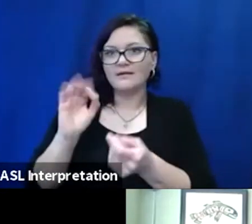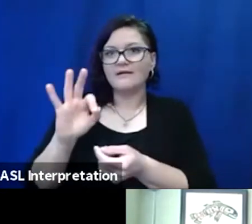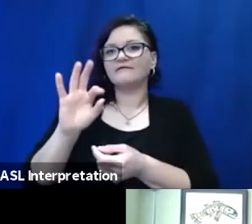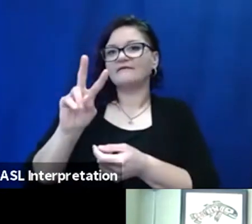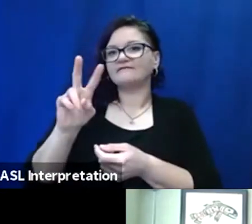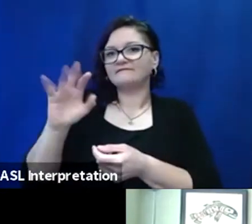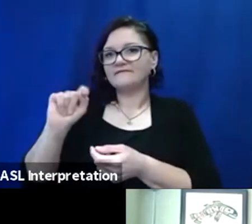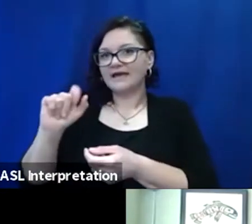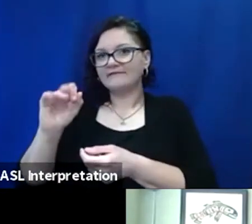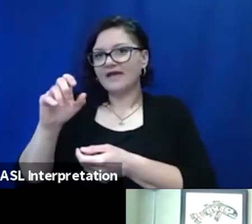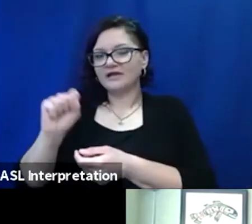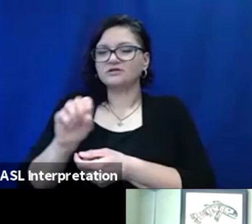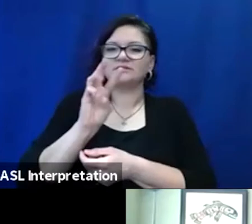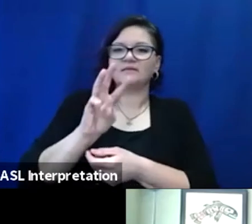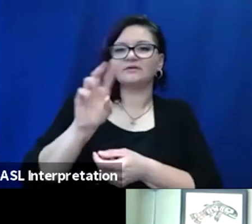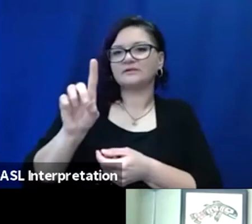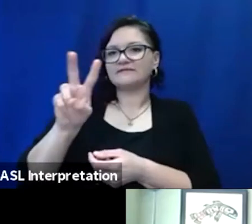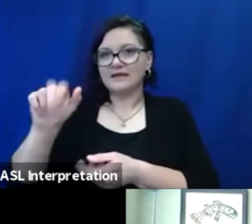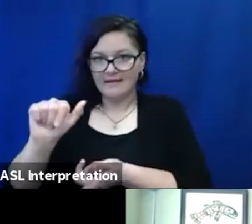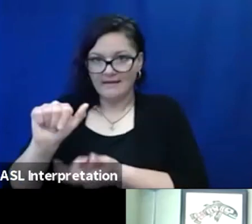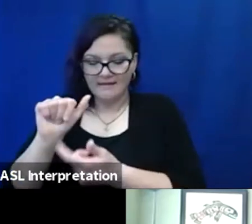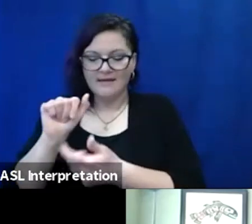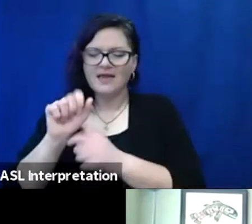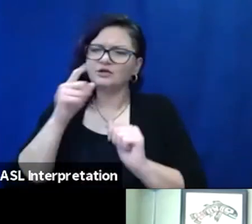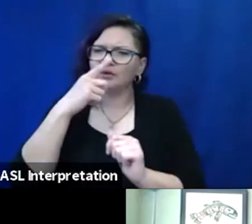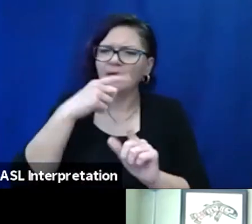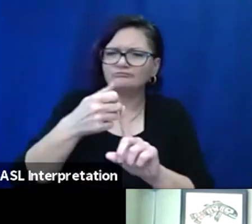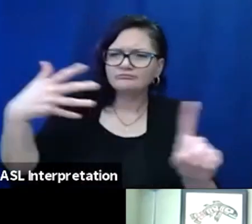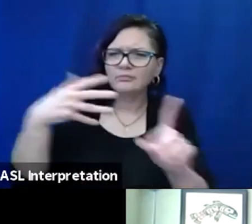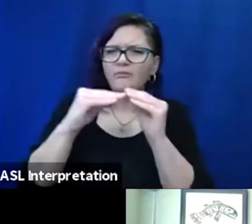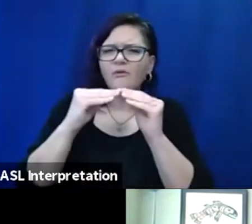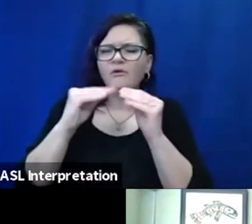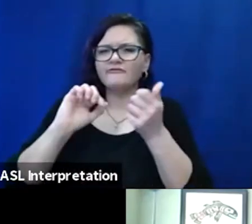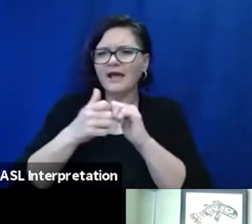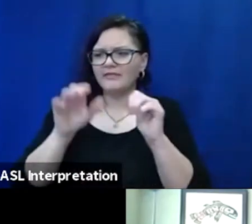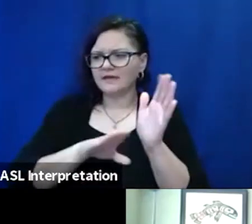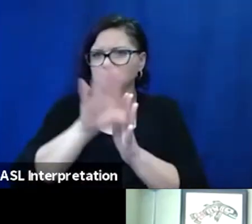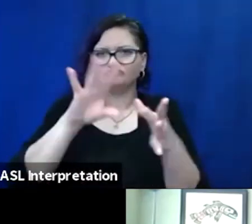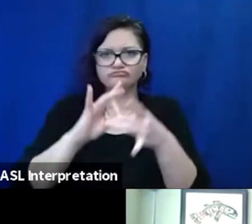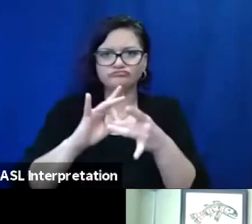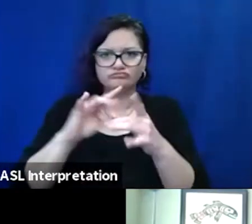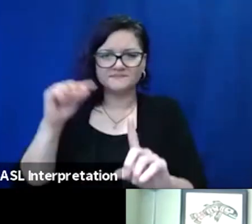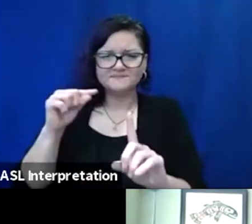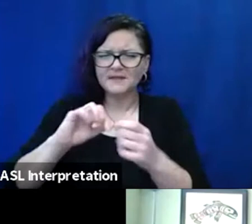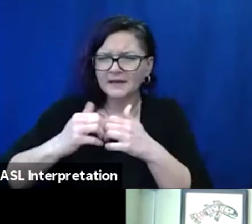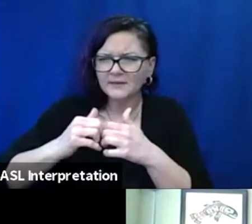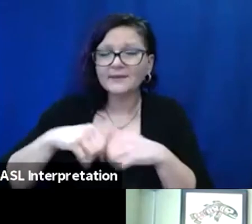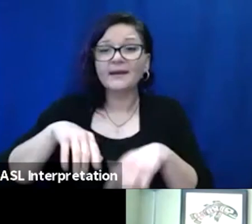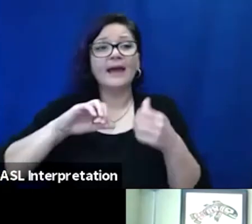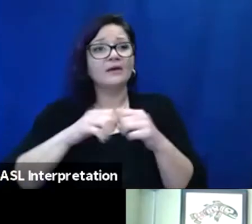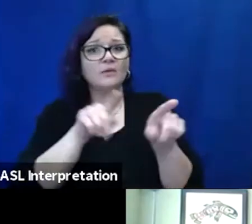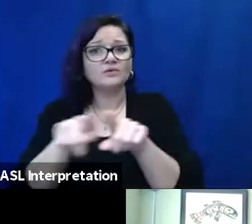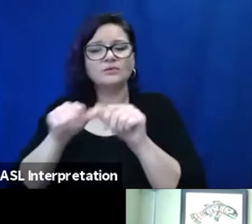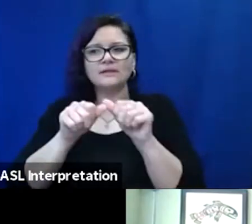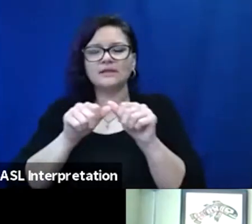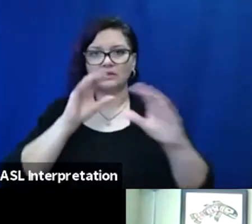the WDVA. So can you say a bit more about how that relationship came to be and how you continue to keep those lines